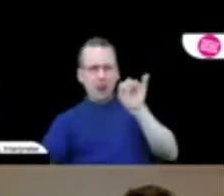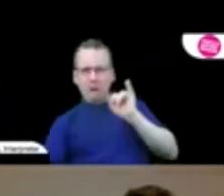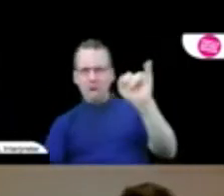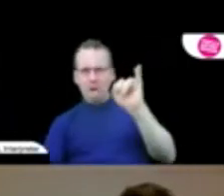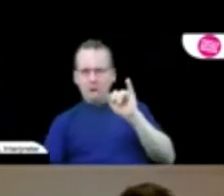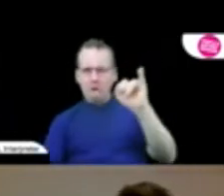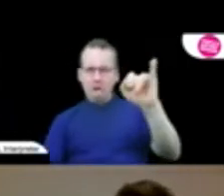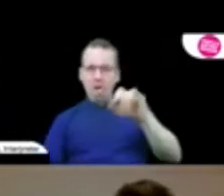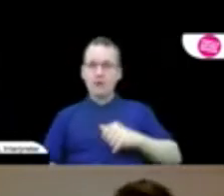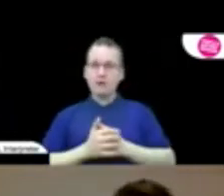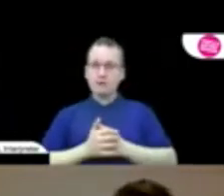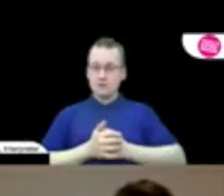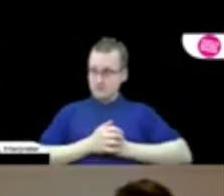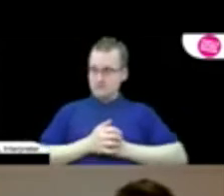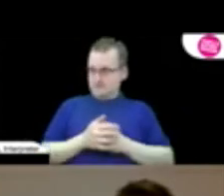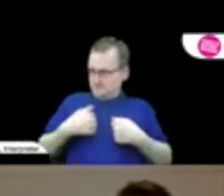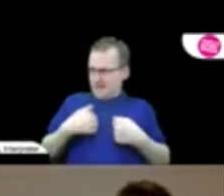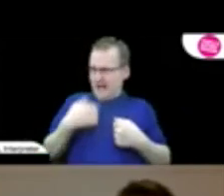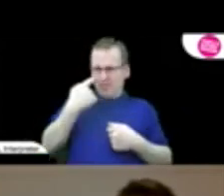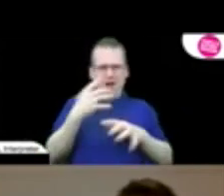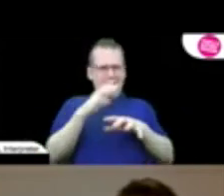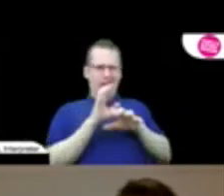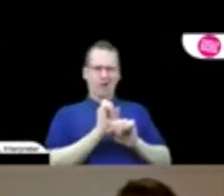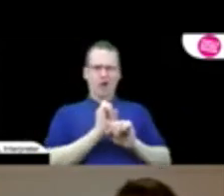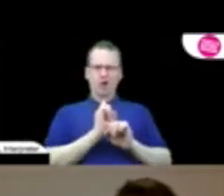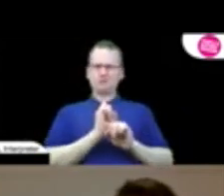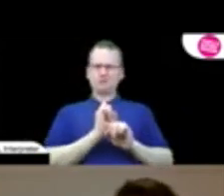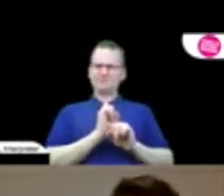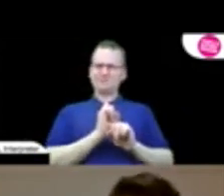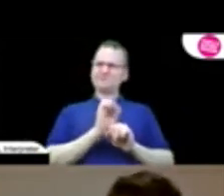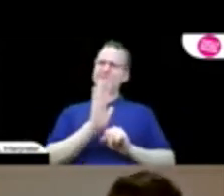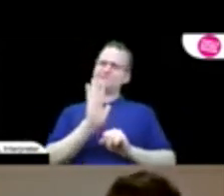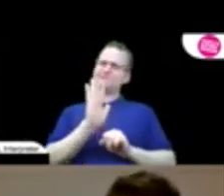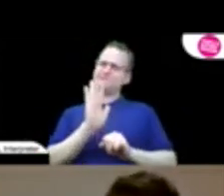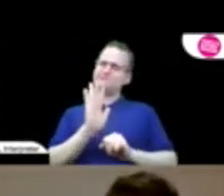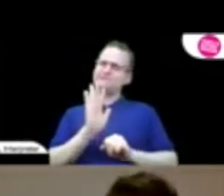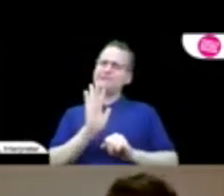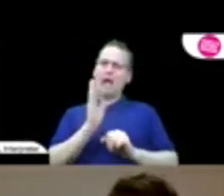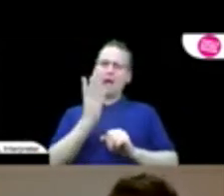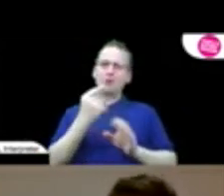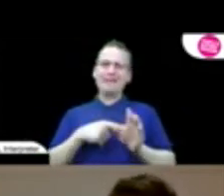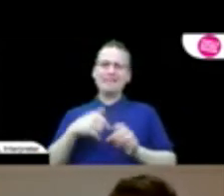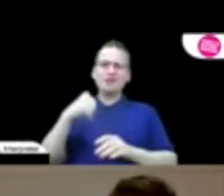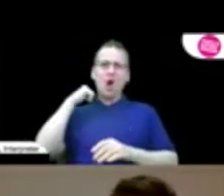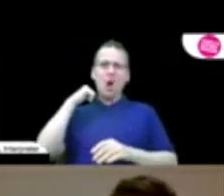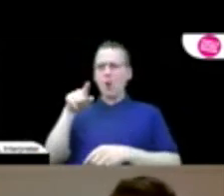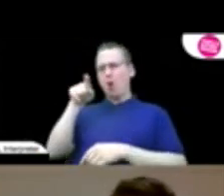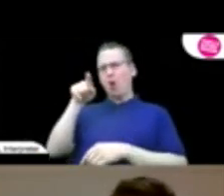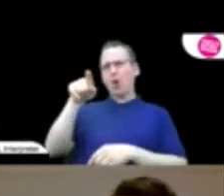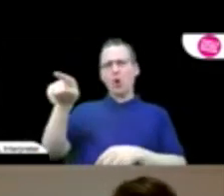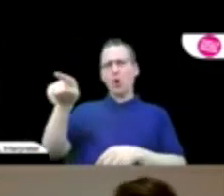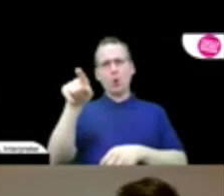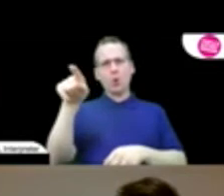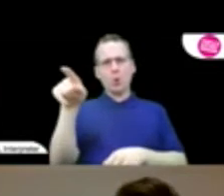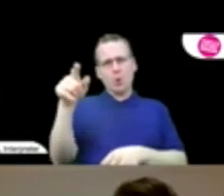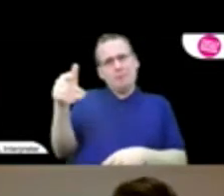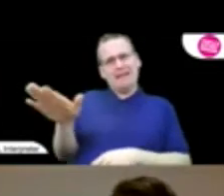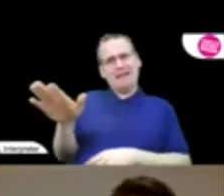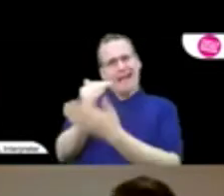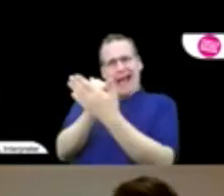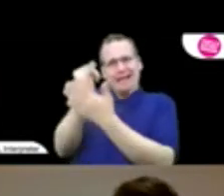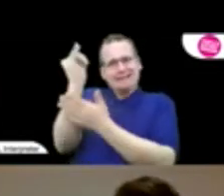But I was thinking, like, hang on, a few years ago, weren't you horrendously